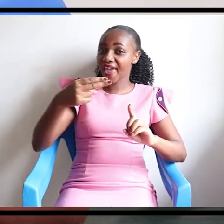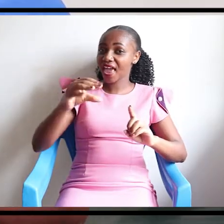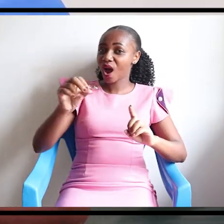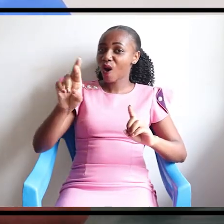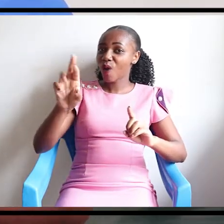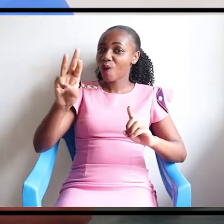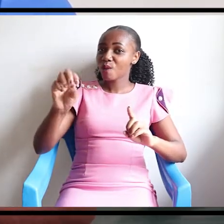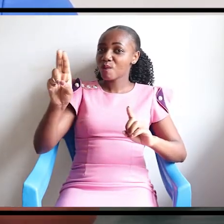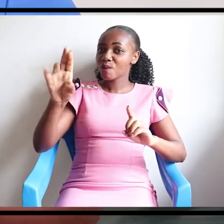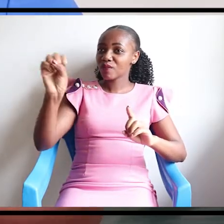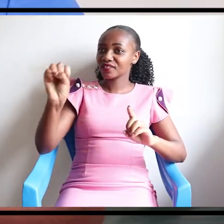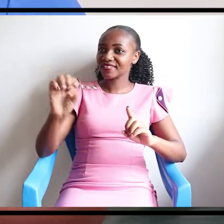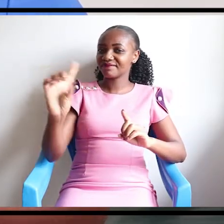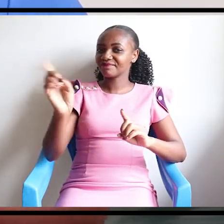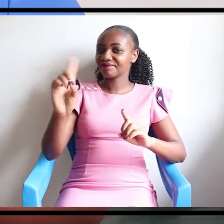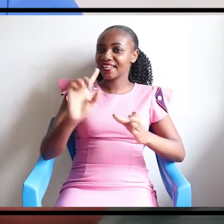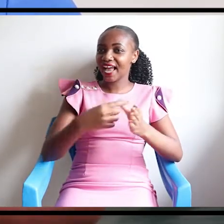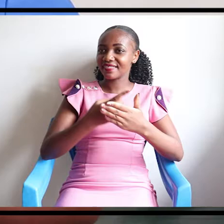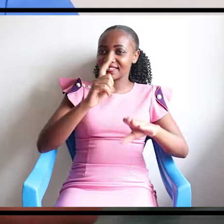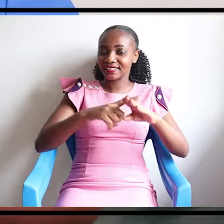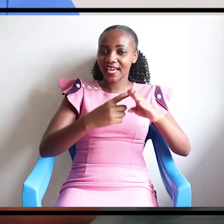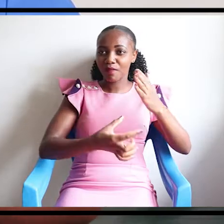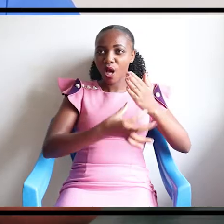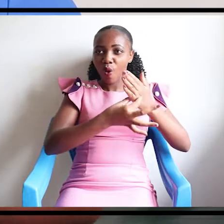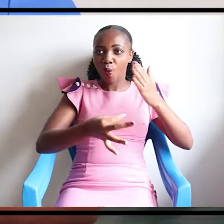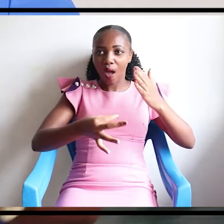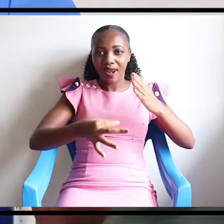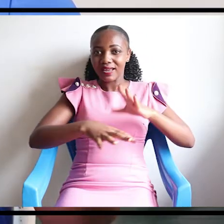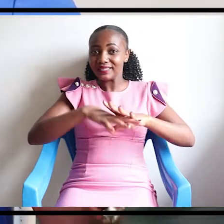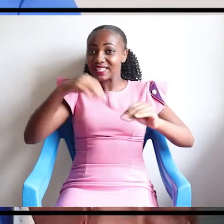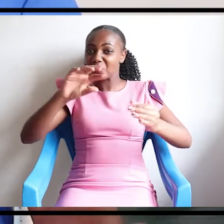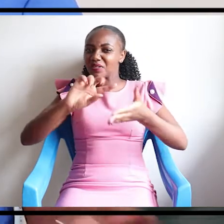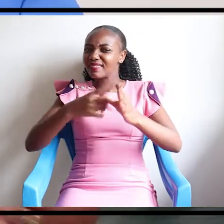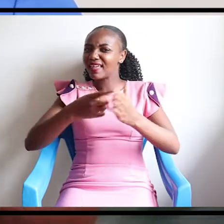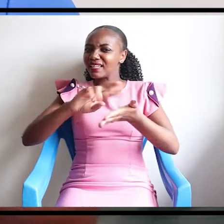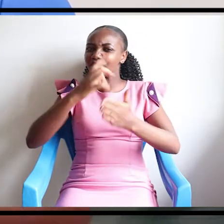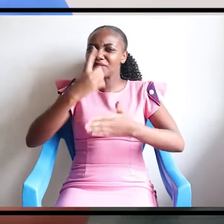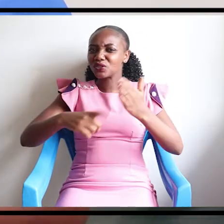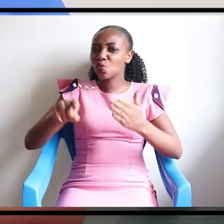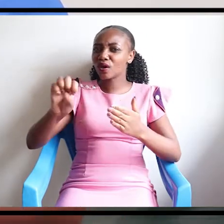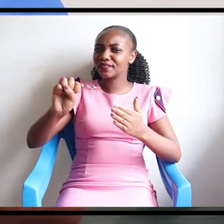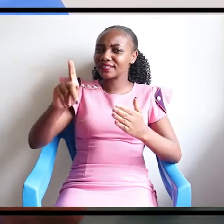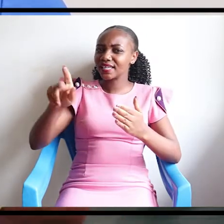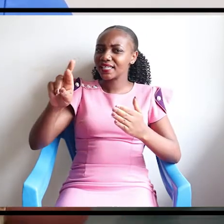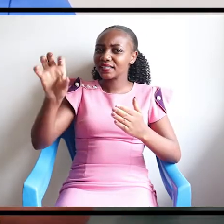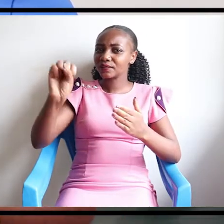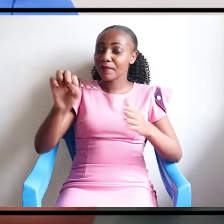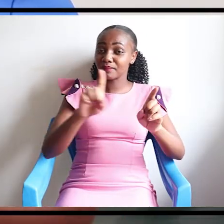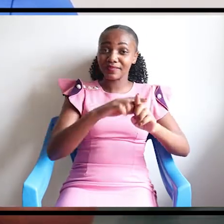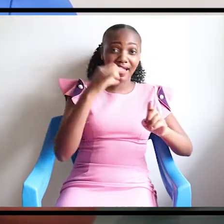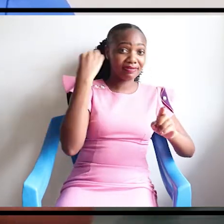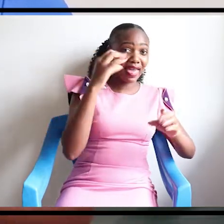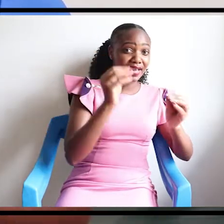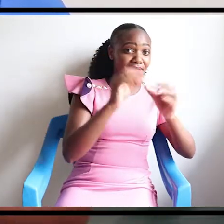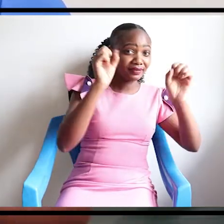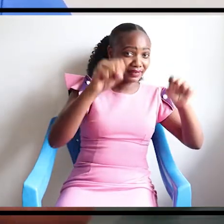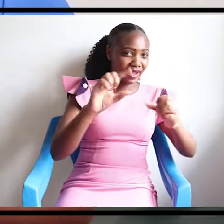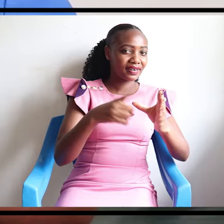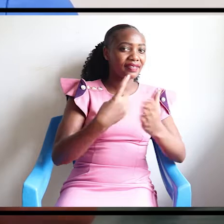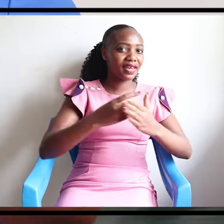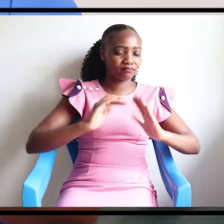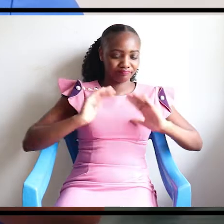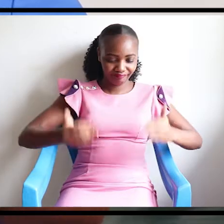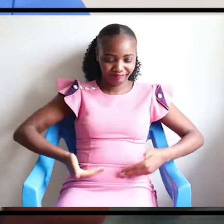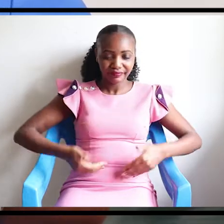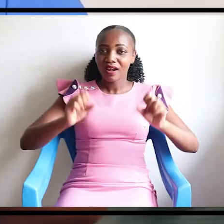in your body. So the moment the coil is out of your body, it means the sperm and the egg can just meet and you have a baby.